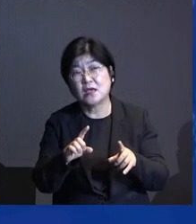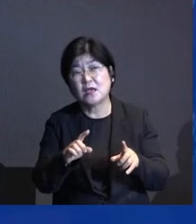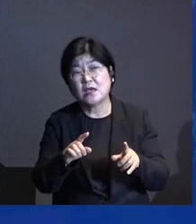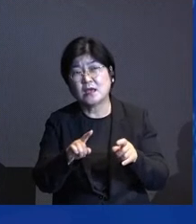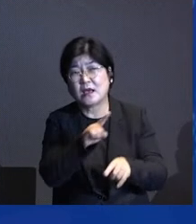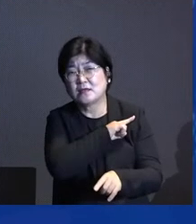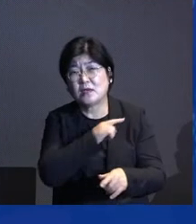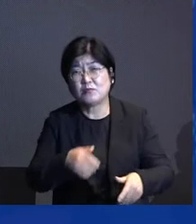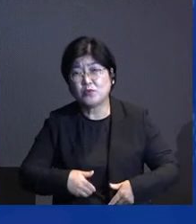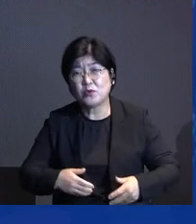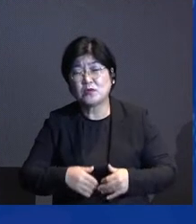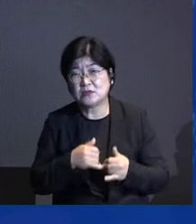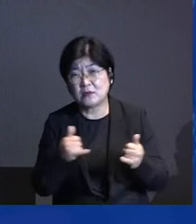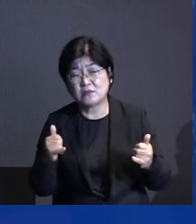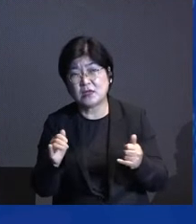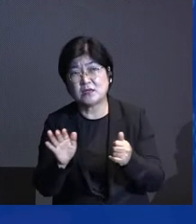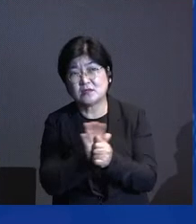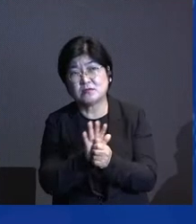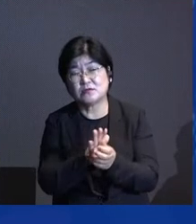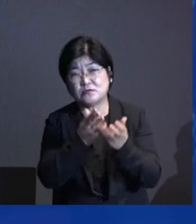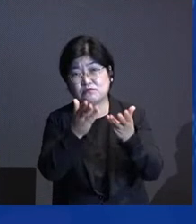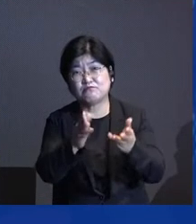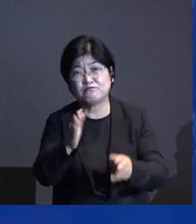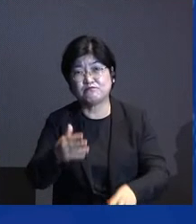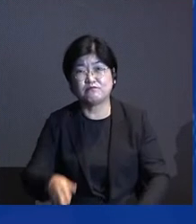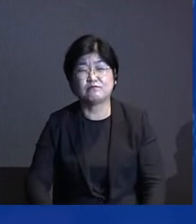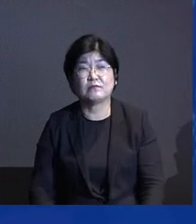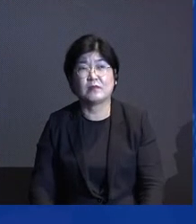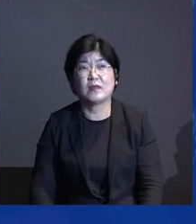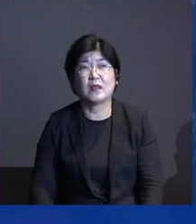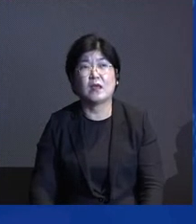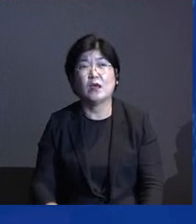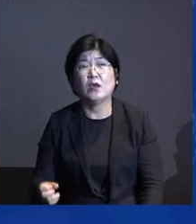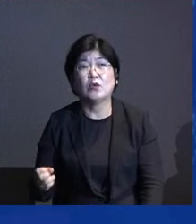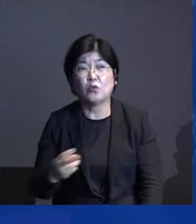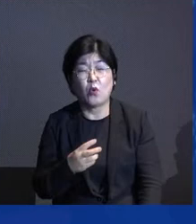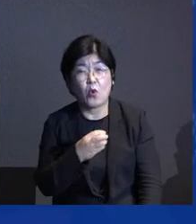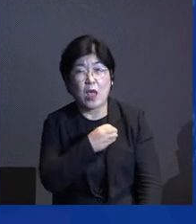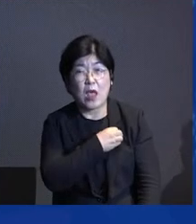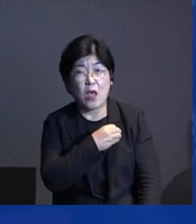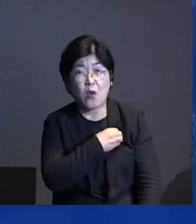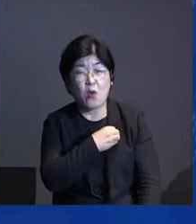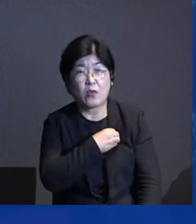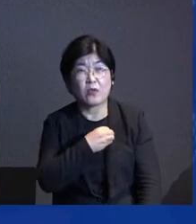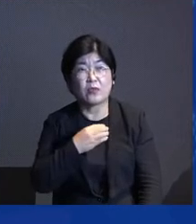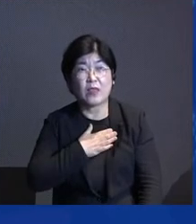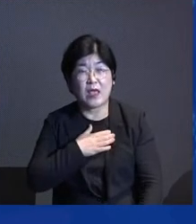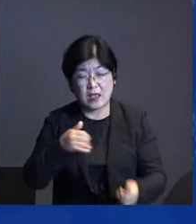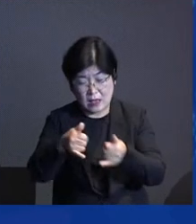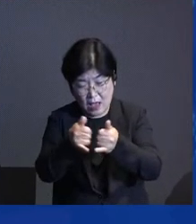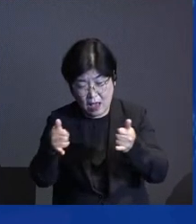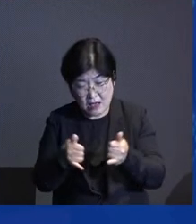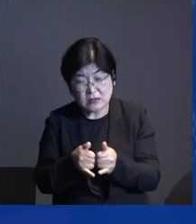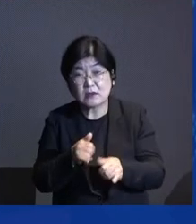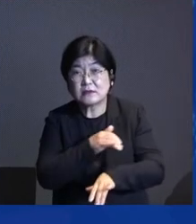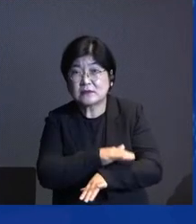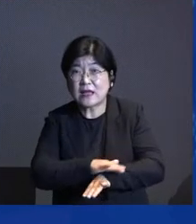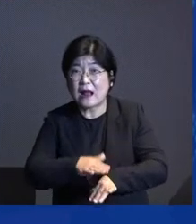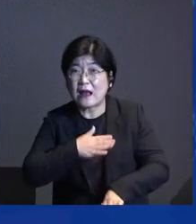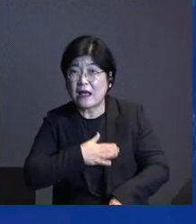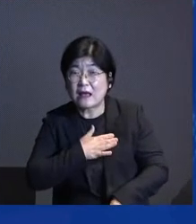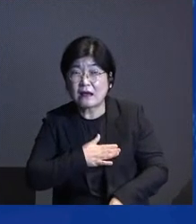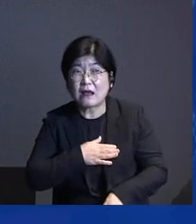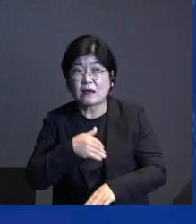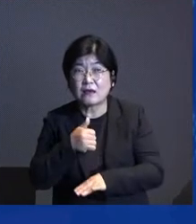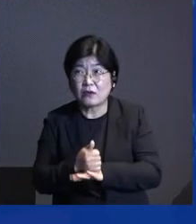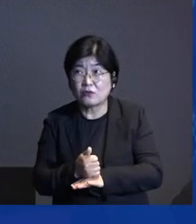local community members will best understand their community and will be able to coordinate the local resources to those most